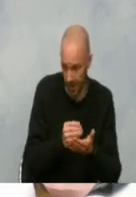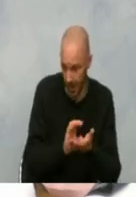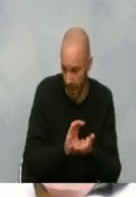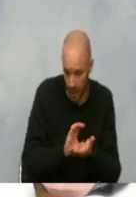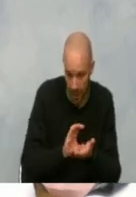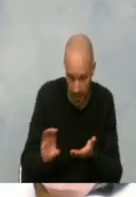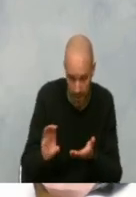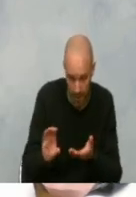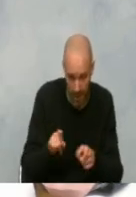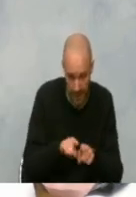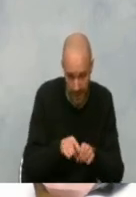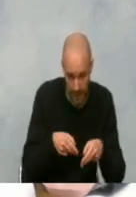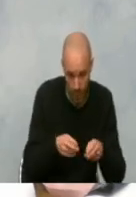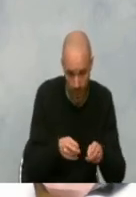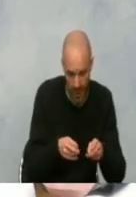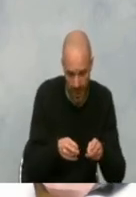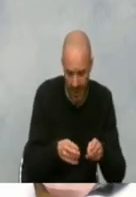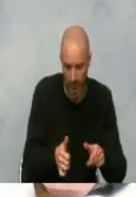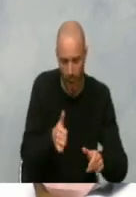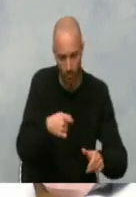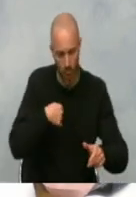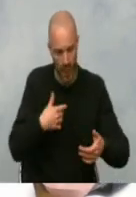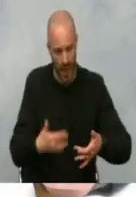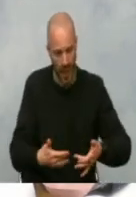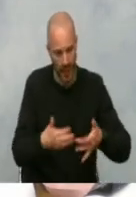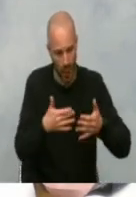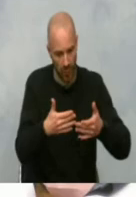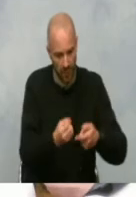It's simply how we account for the costs.